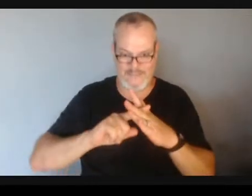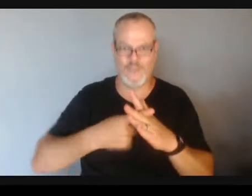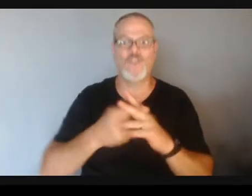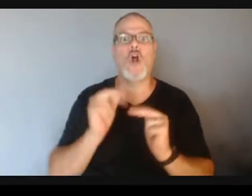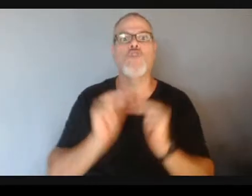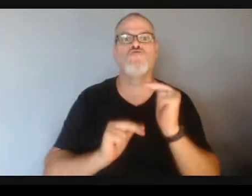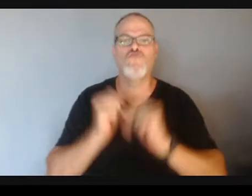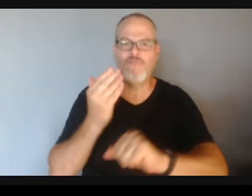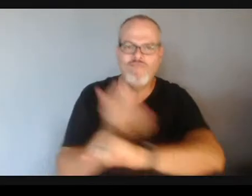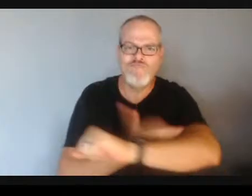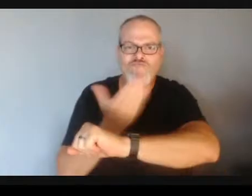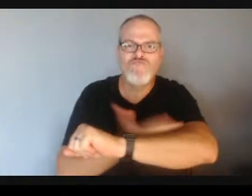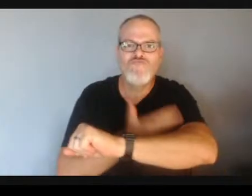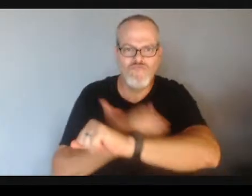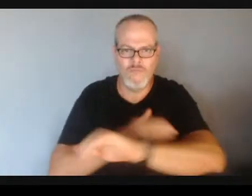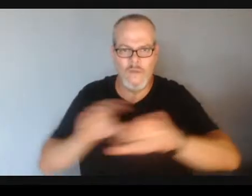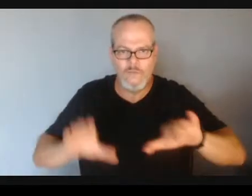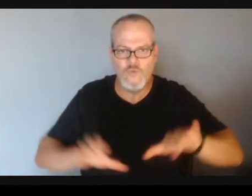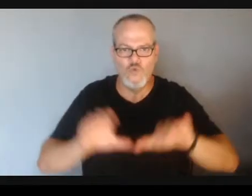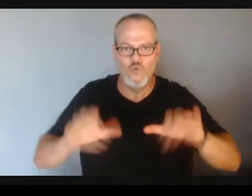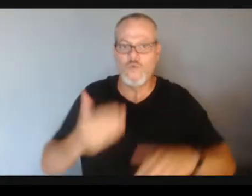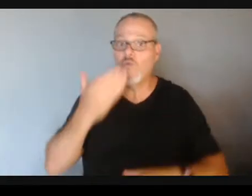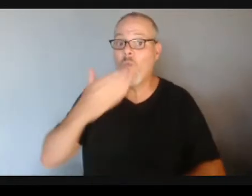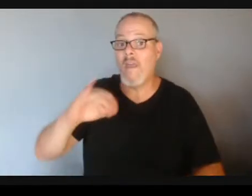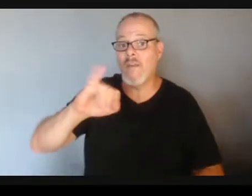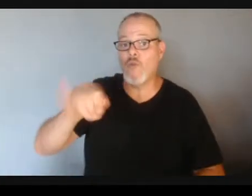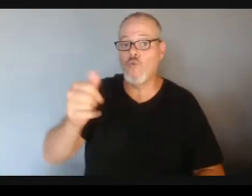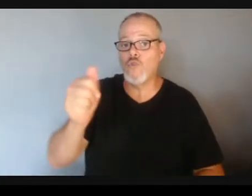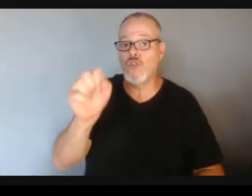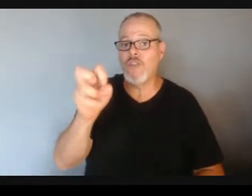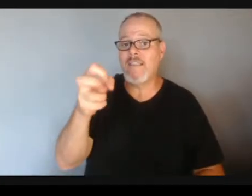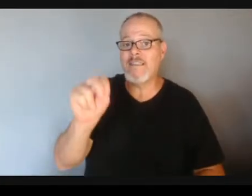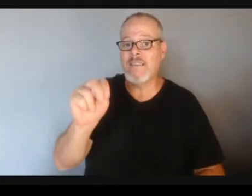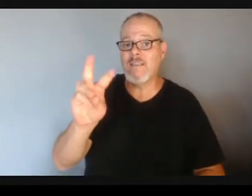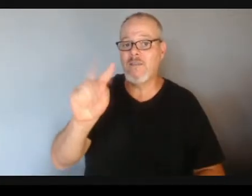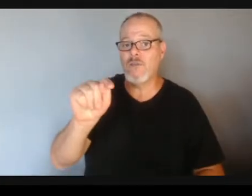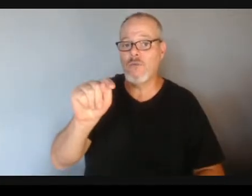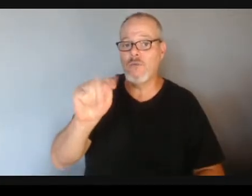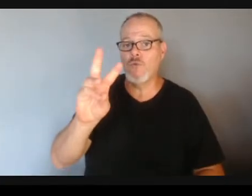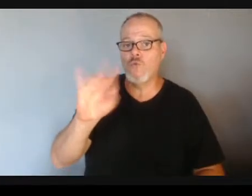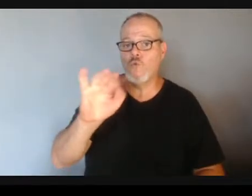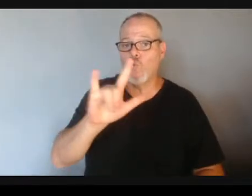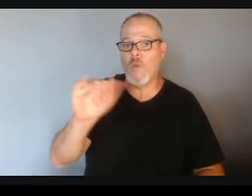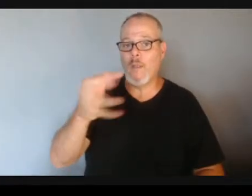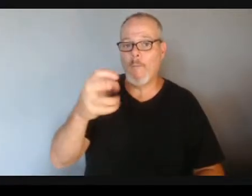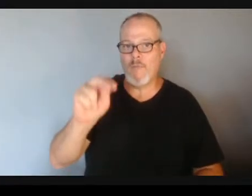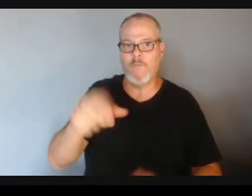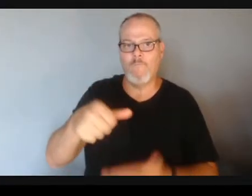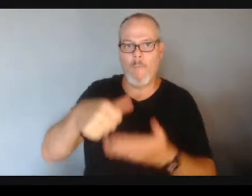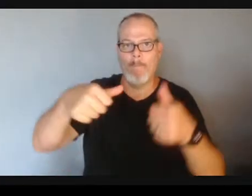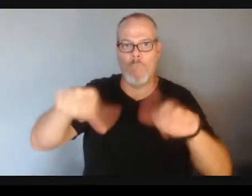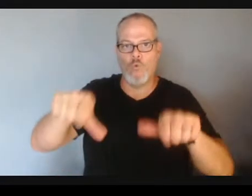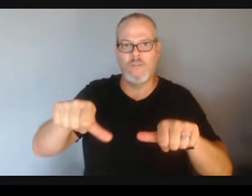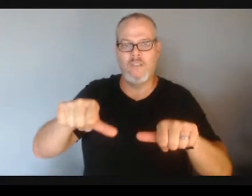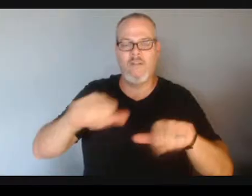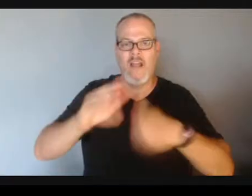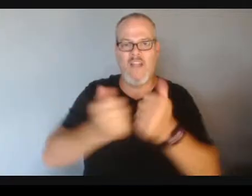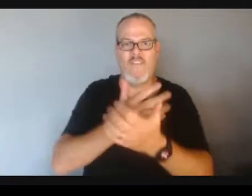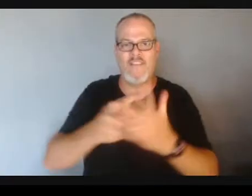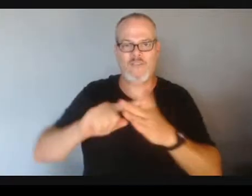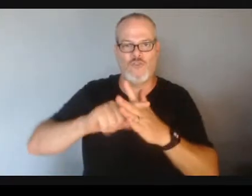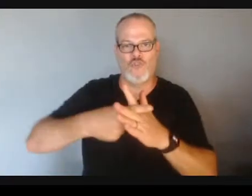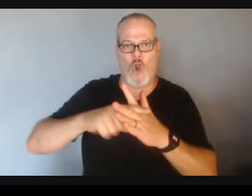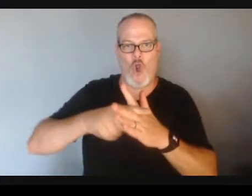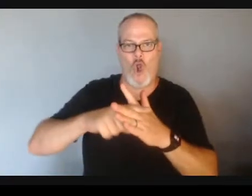it progress since then. And thank you, Jason Twillman, for posting this at the very beginning stages on Hawaii Tracker,